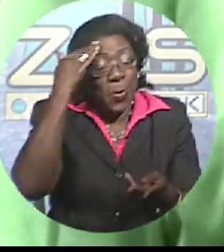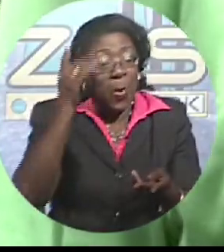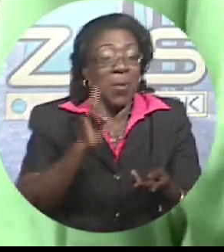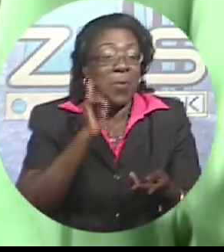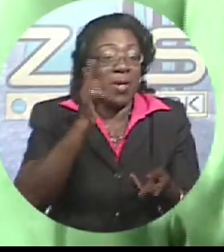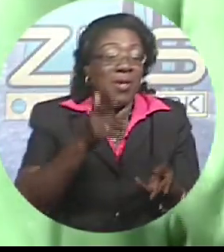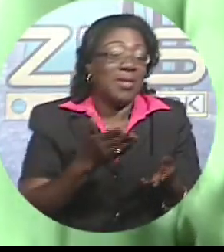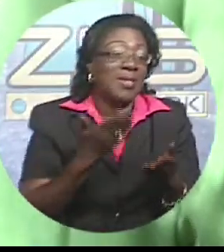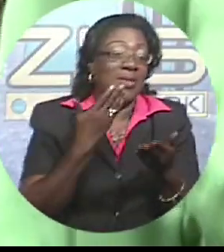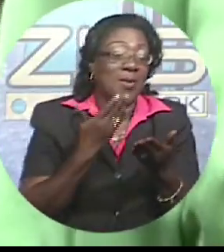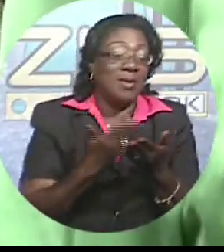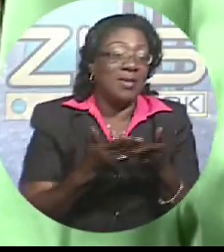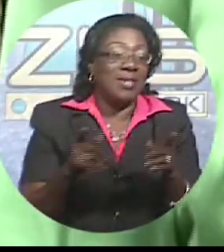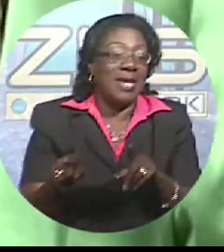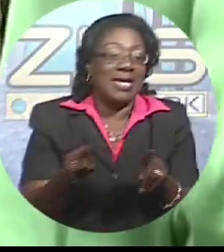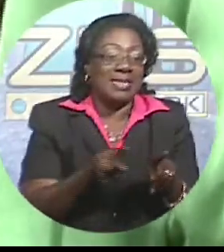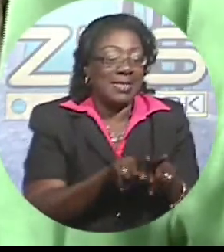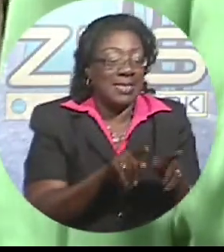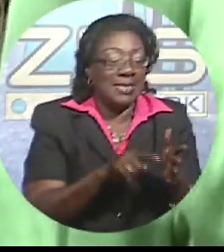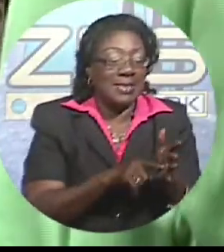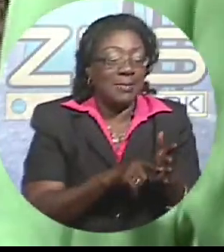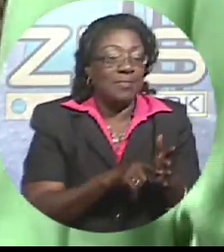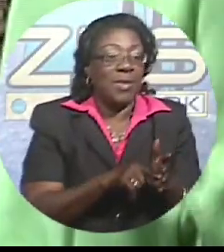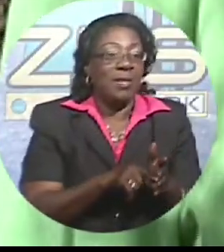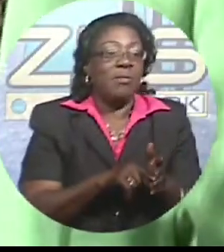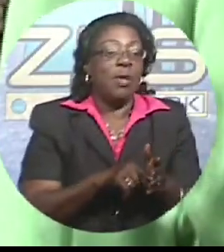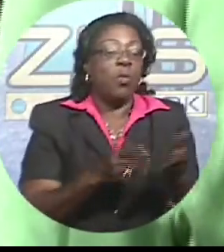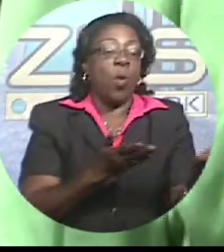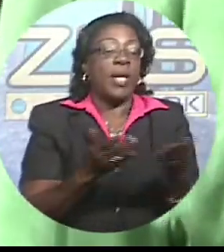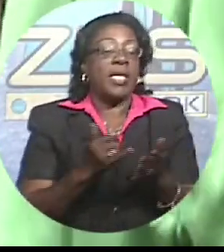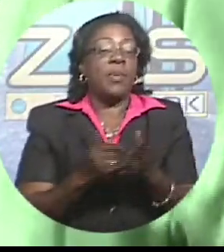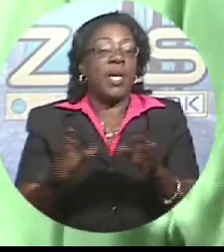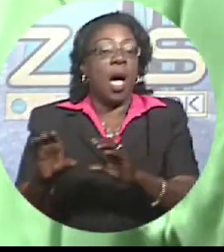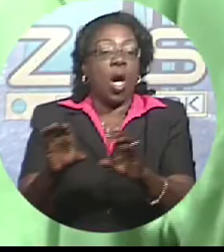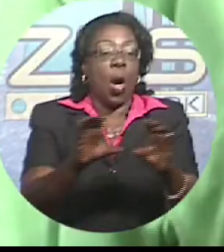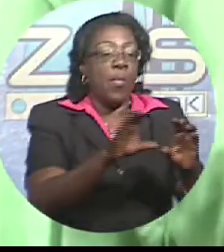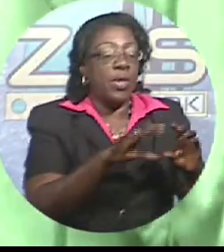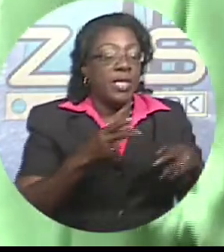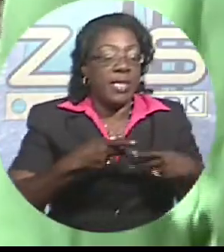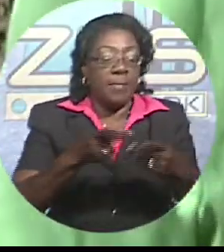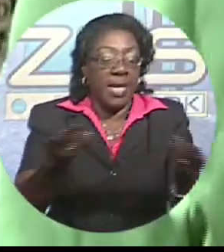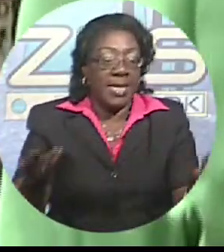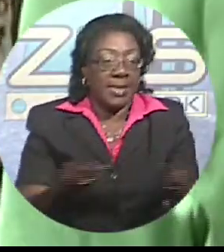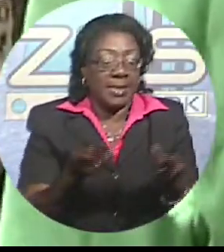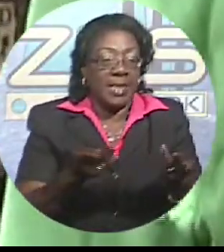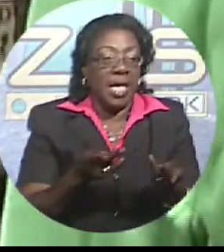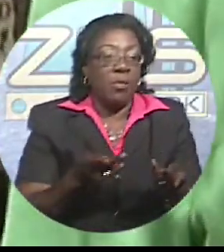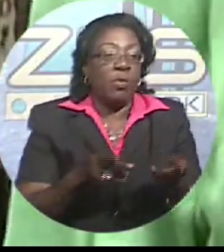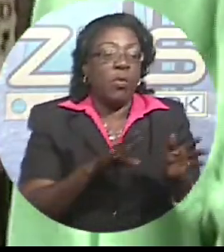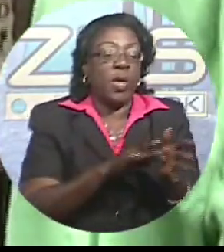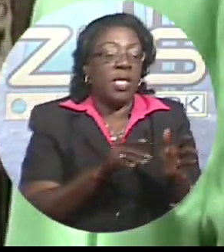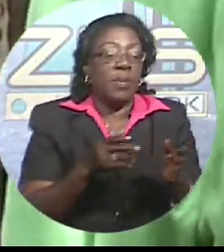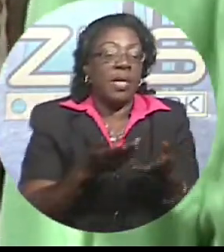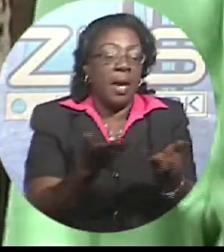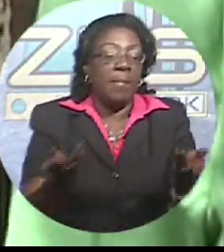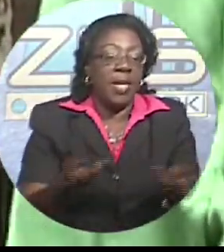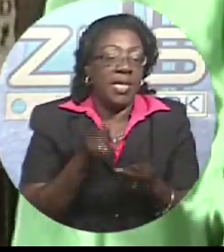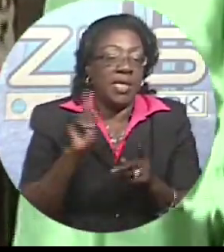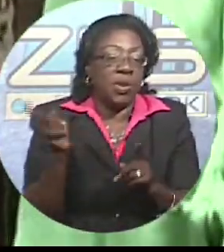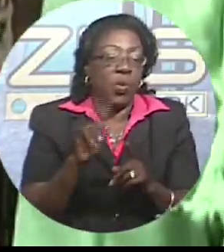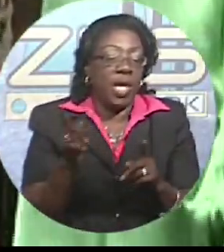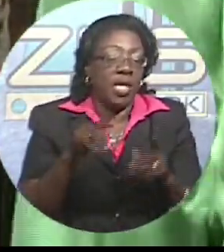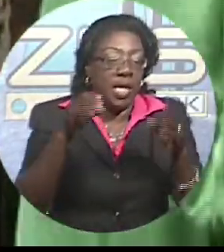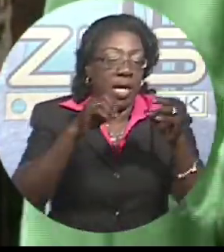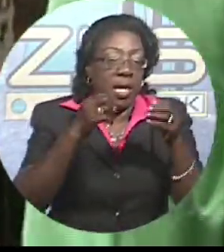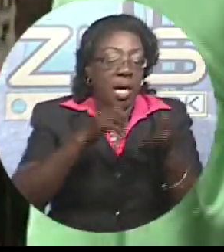do education. We wanted to be in a community place where people could come and do community events, and we wanted to be a really